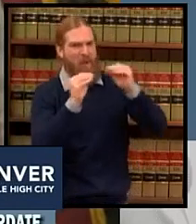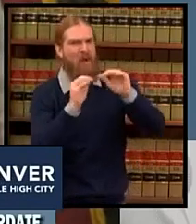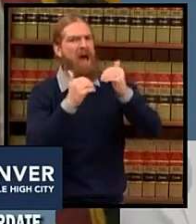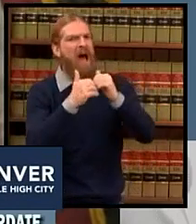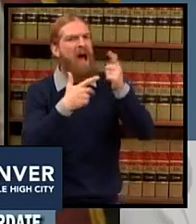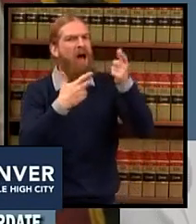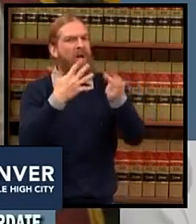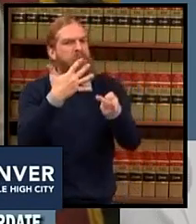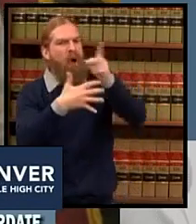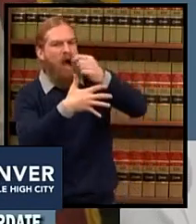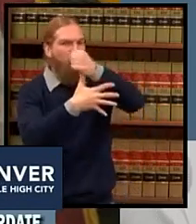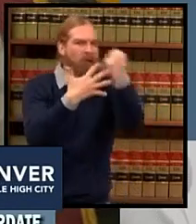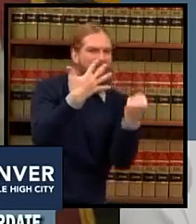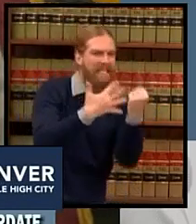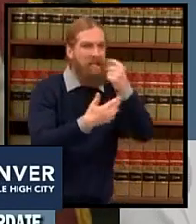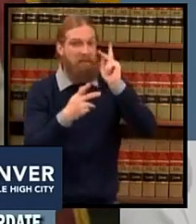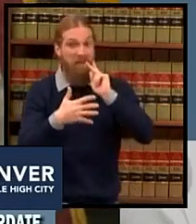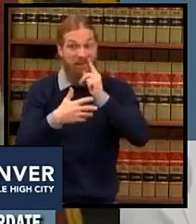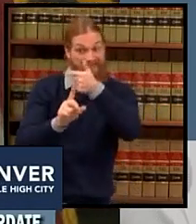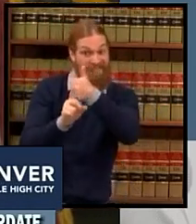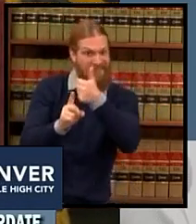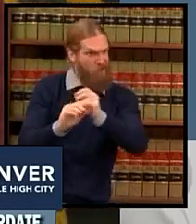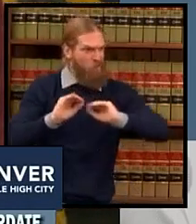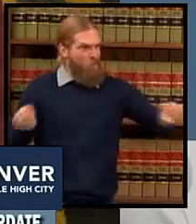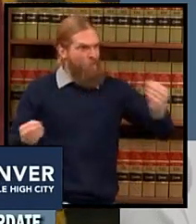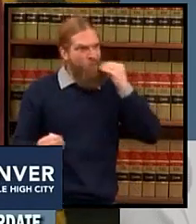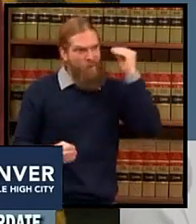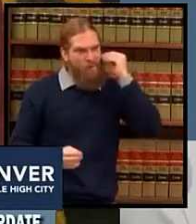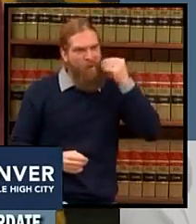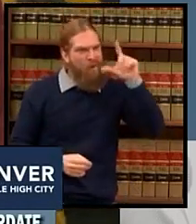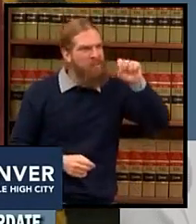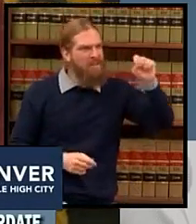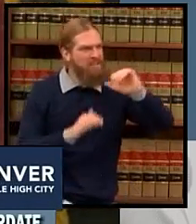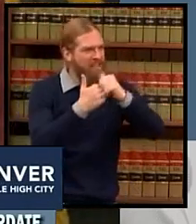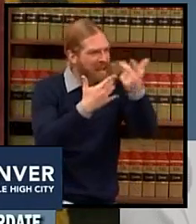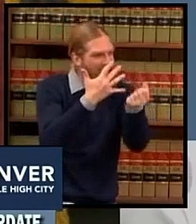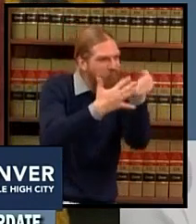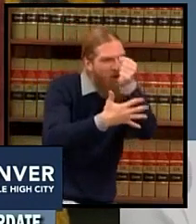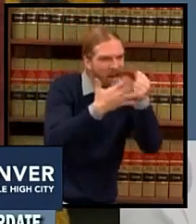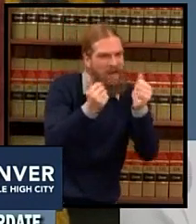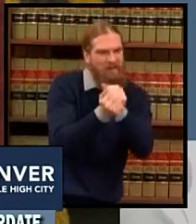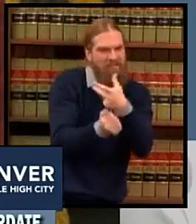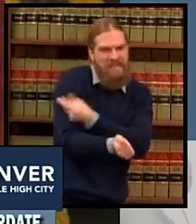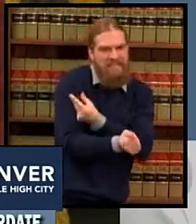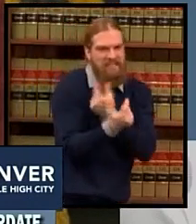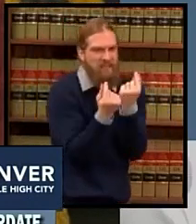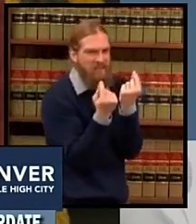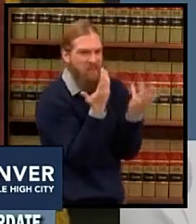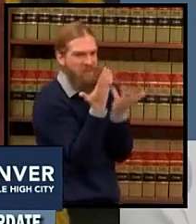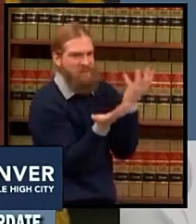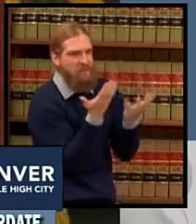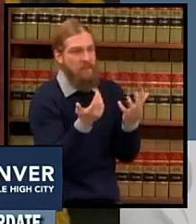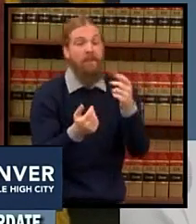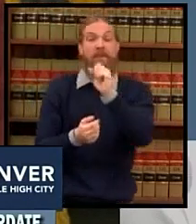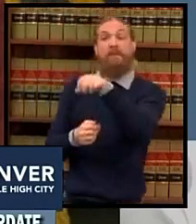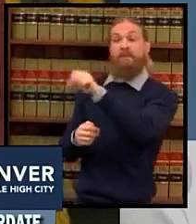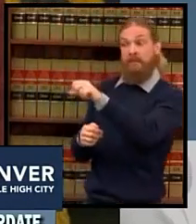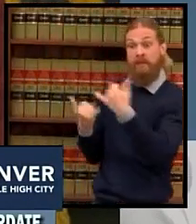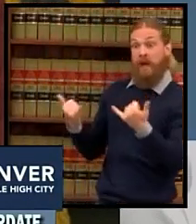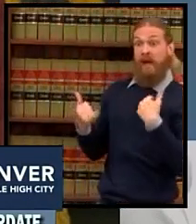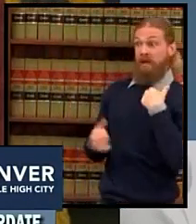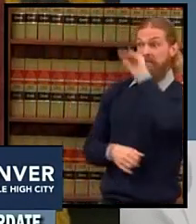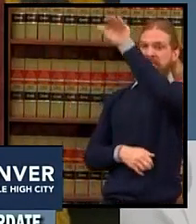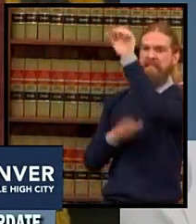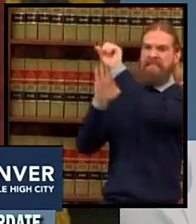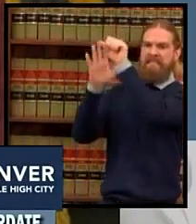in the vaccine rollout? Well, we have obviously submitted a request to the state, and that was, we were not allowed to do that at this